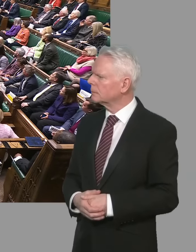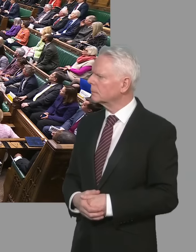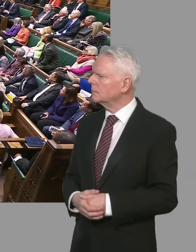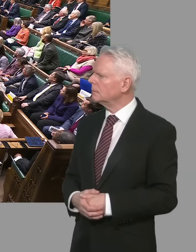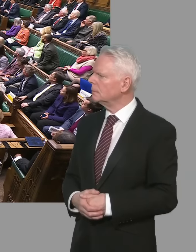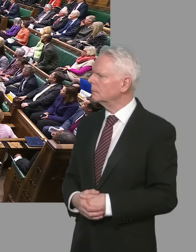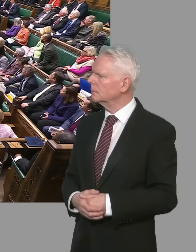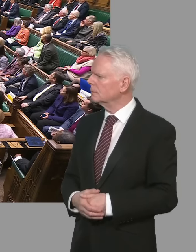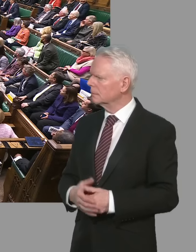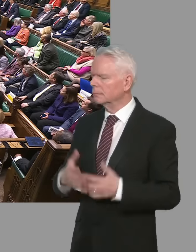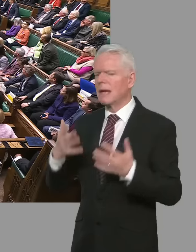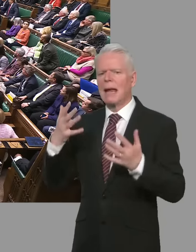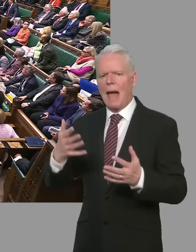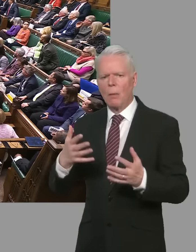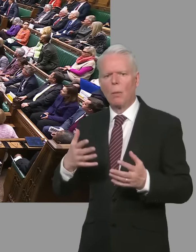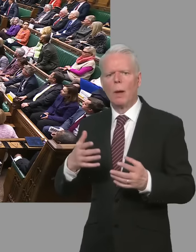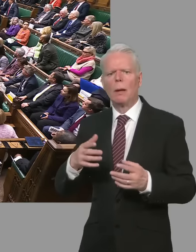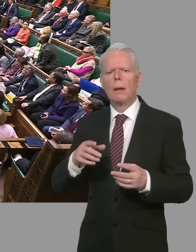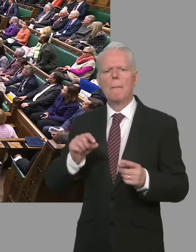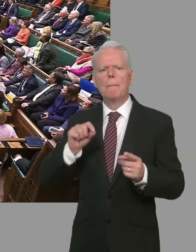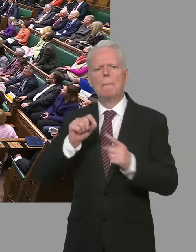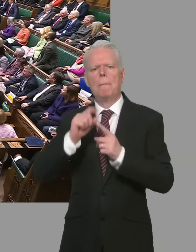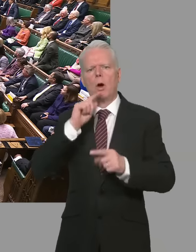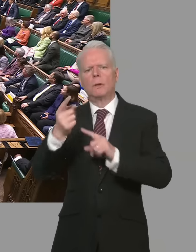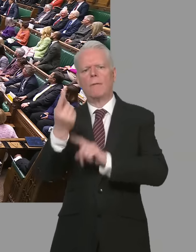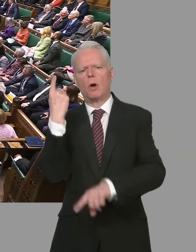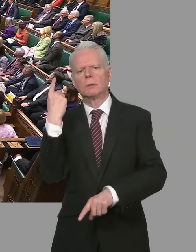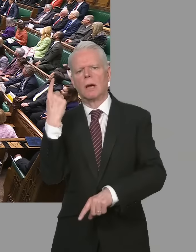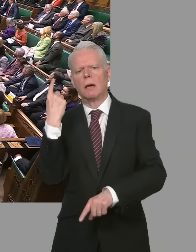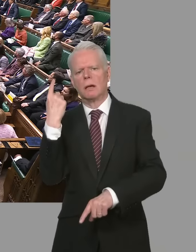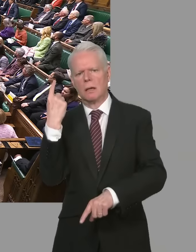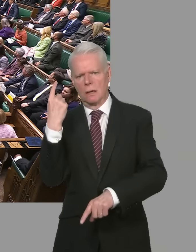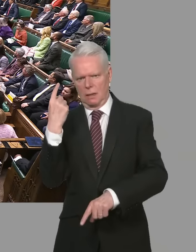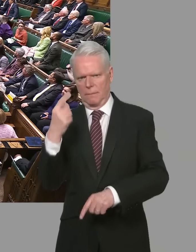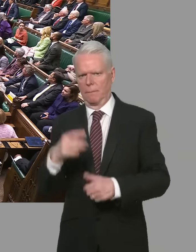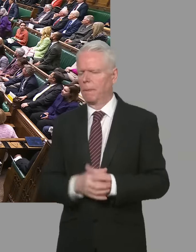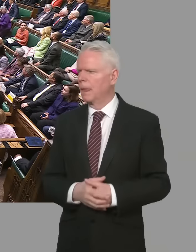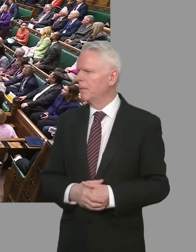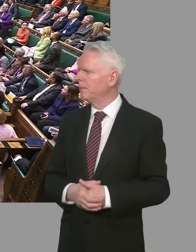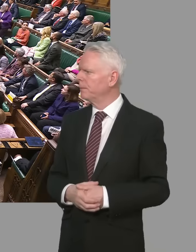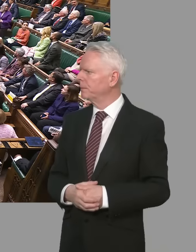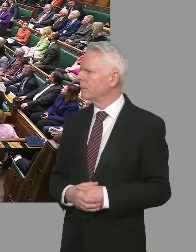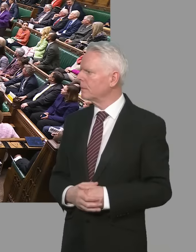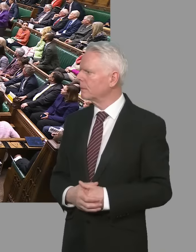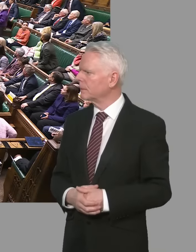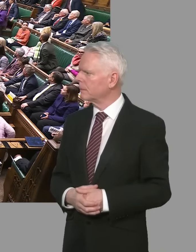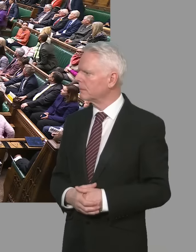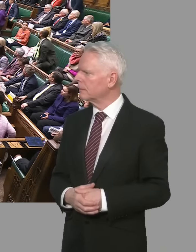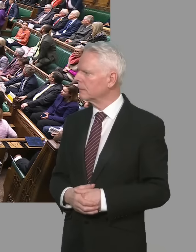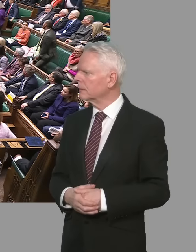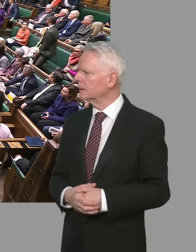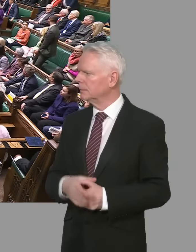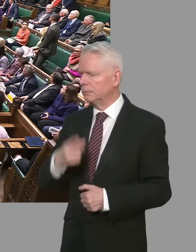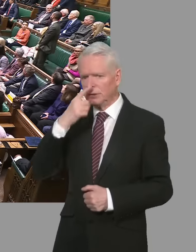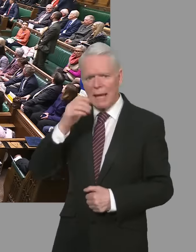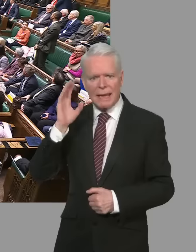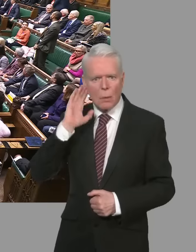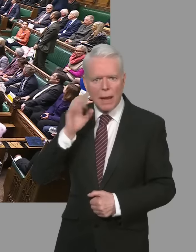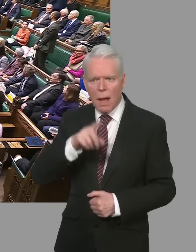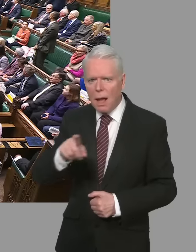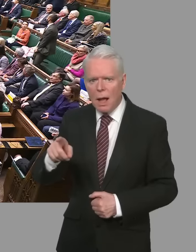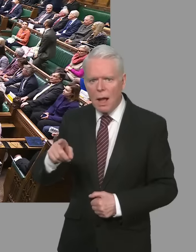Unfortunately. Just let everyone's walking in front of you. It doesn't do you any benefit or me.